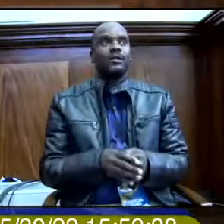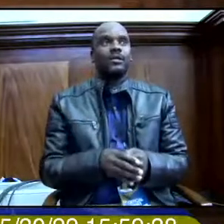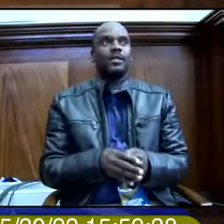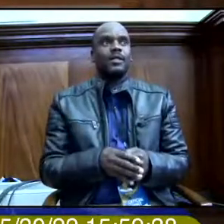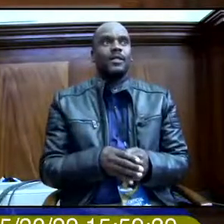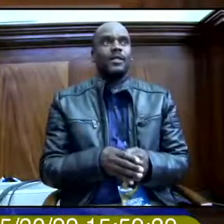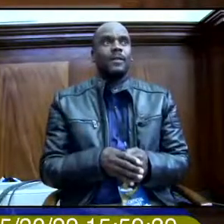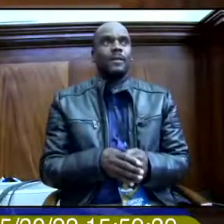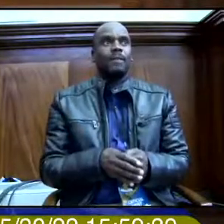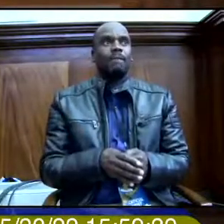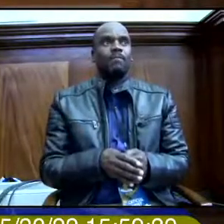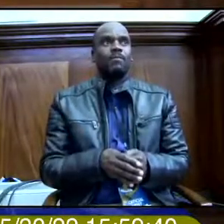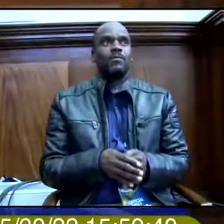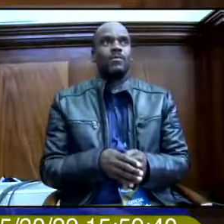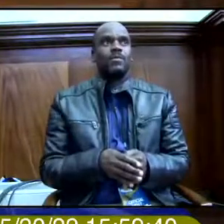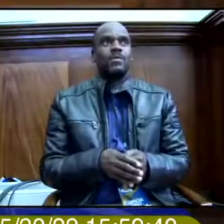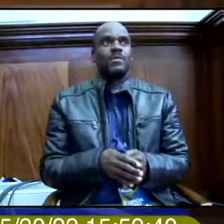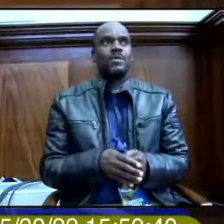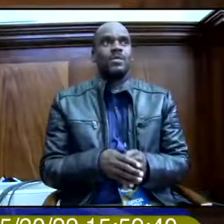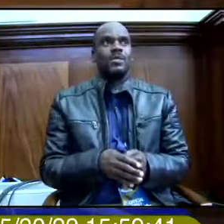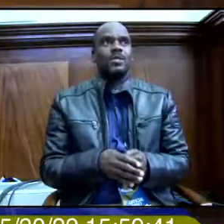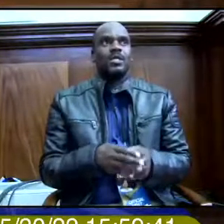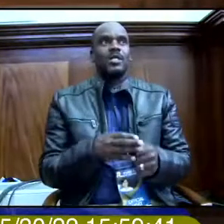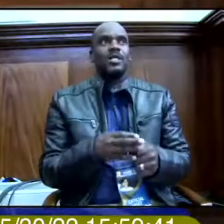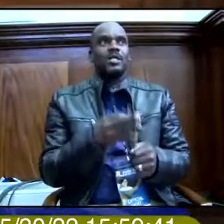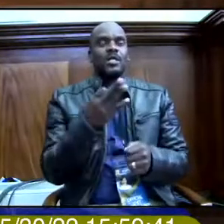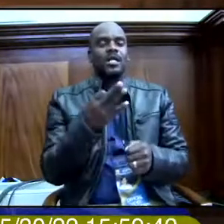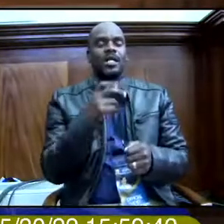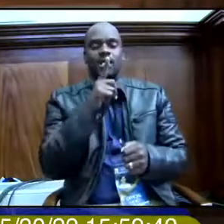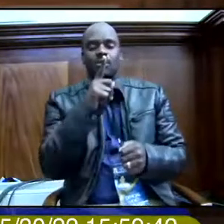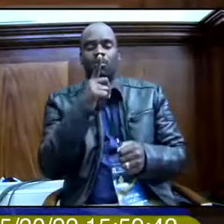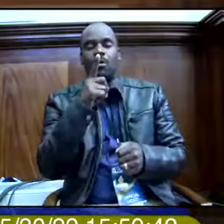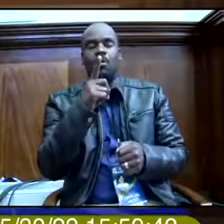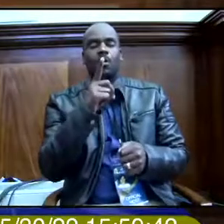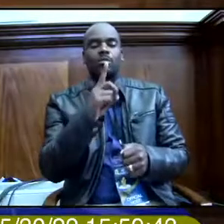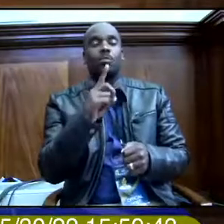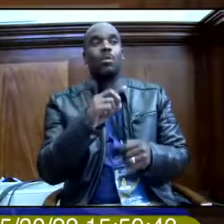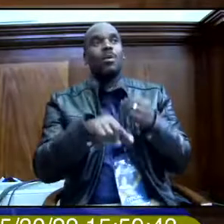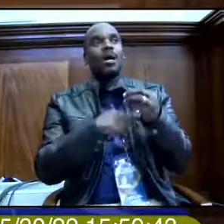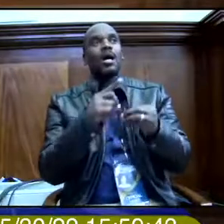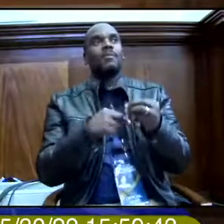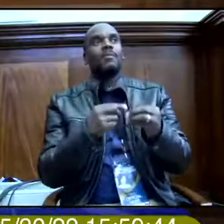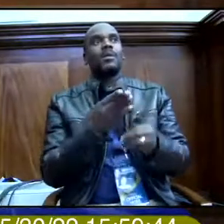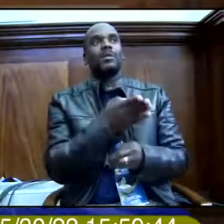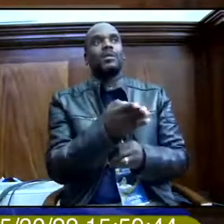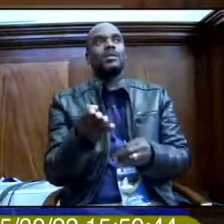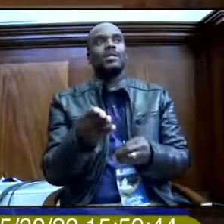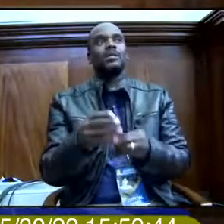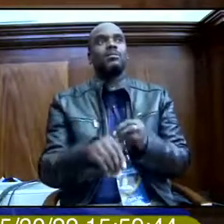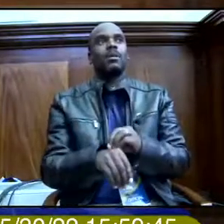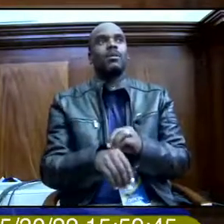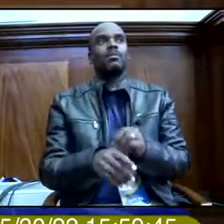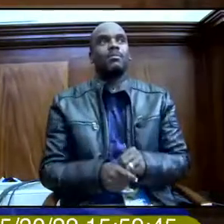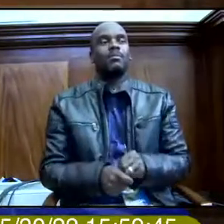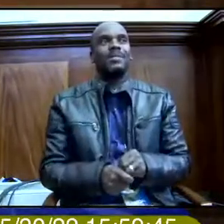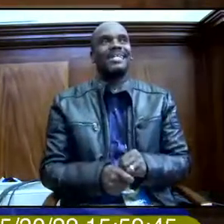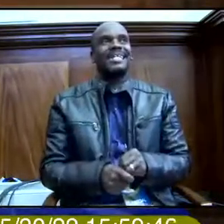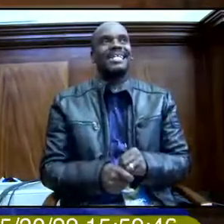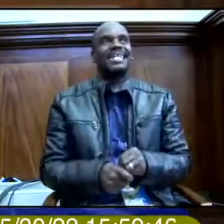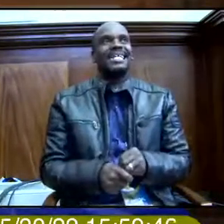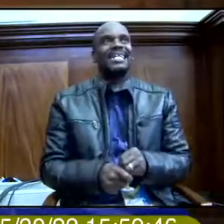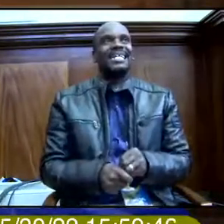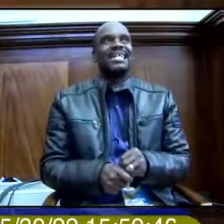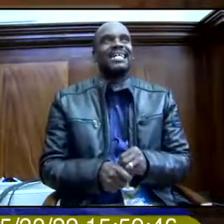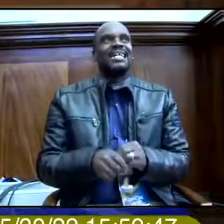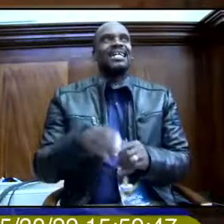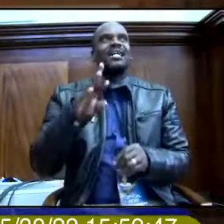issue that you are raising inequalities we spoke about inequalities that are quite acute and it brings again